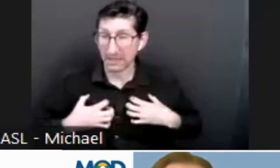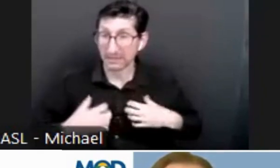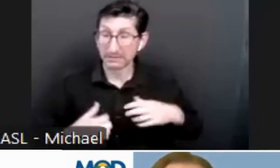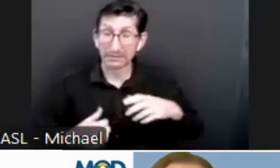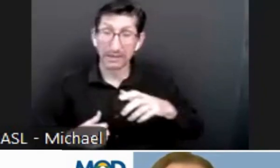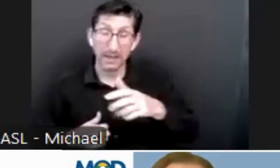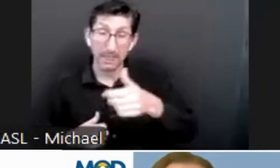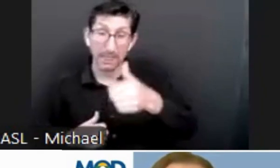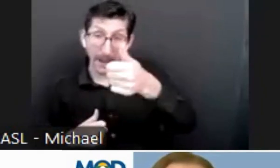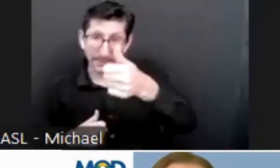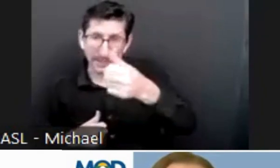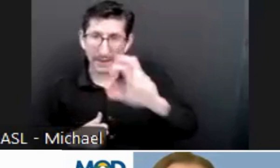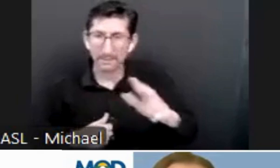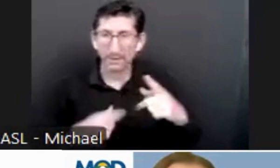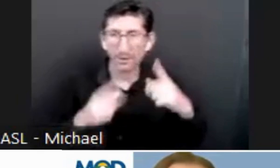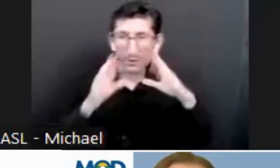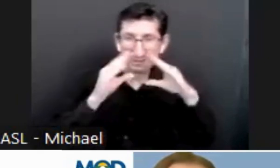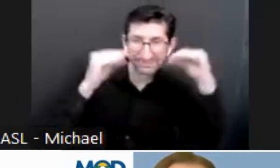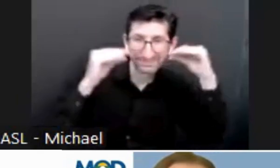laughing?